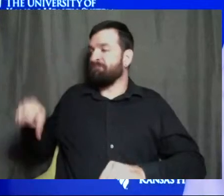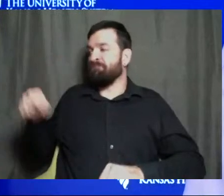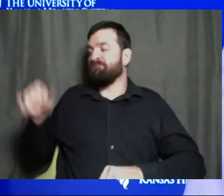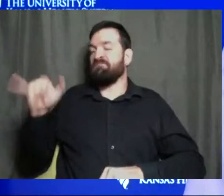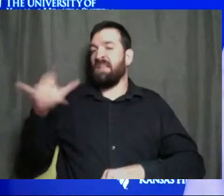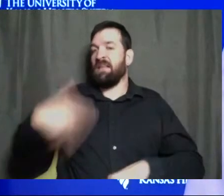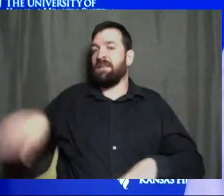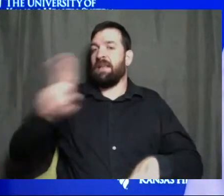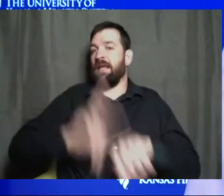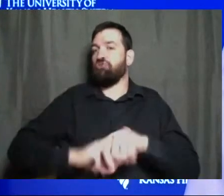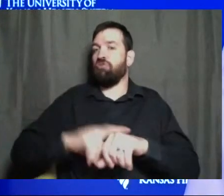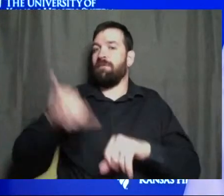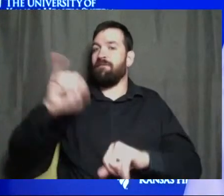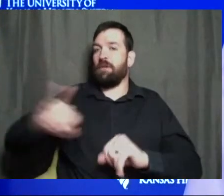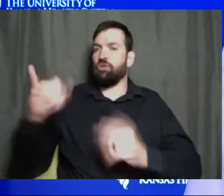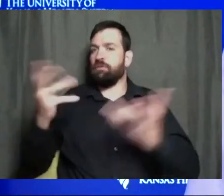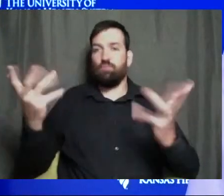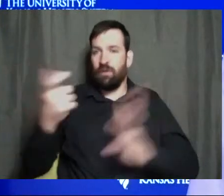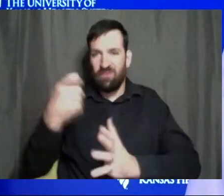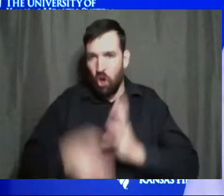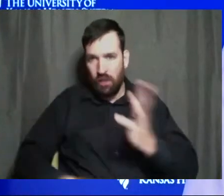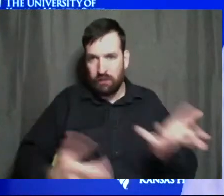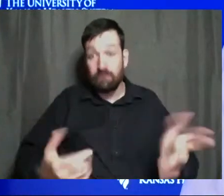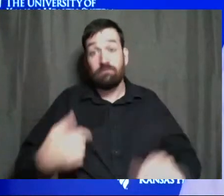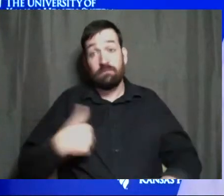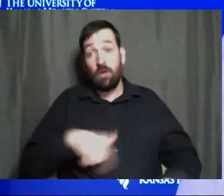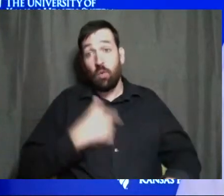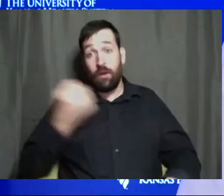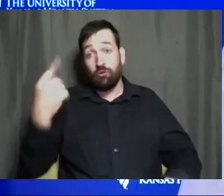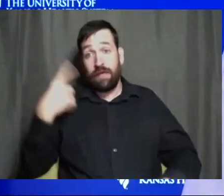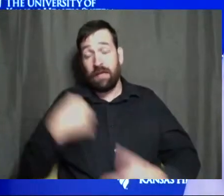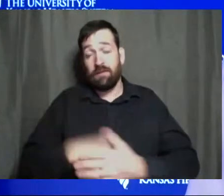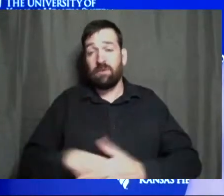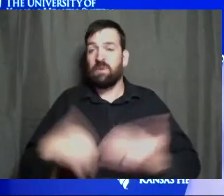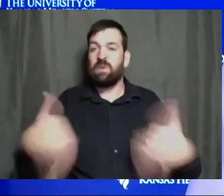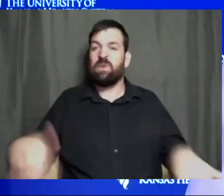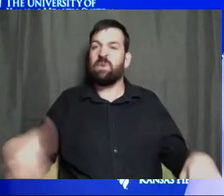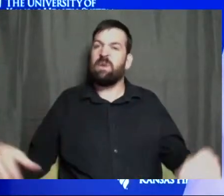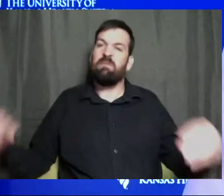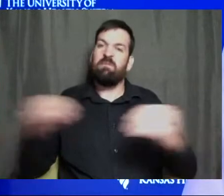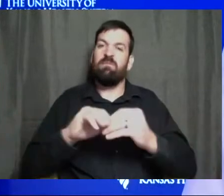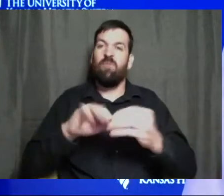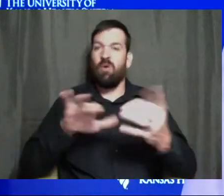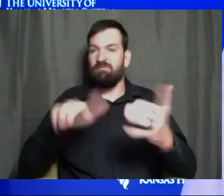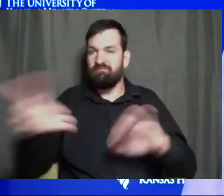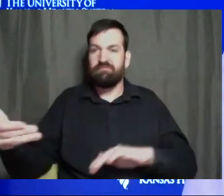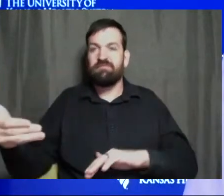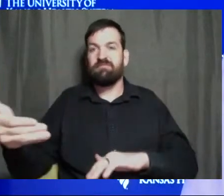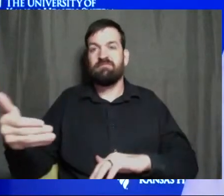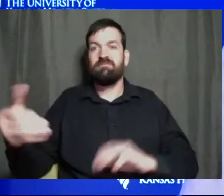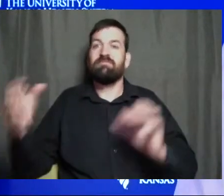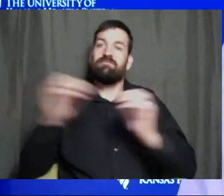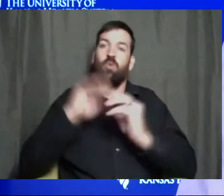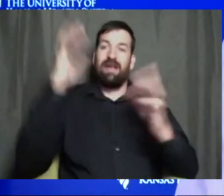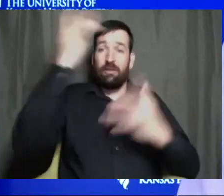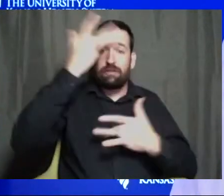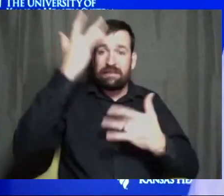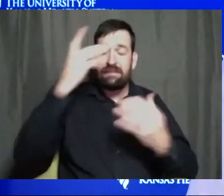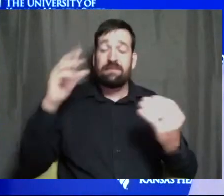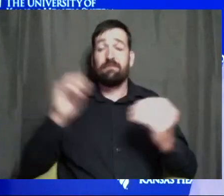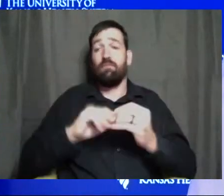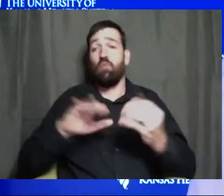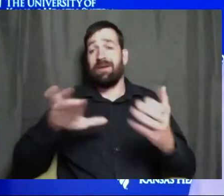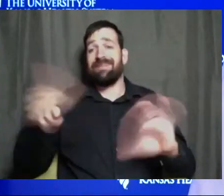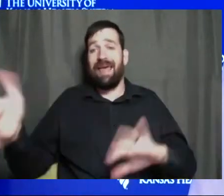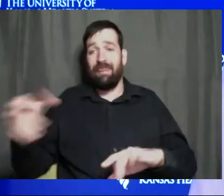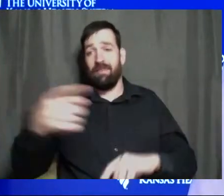is the cost of that? And we understand what the cost is. That's much more morbidity and mortality, so much more illness and death than those areas